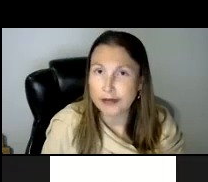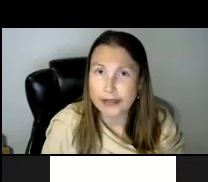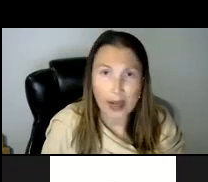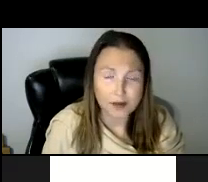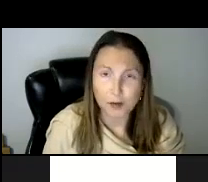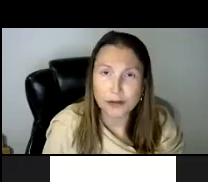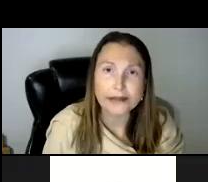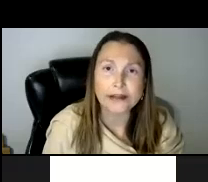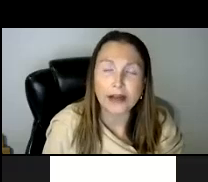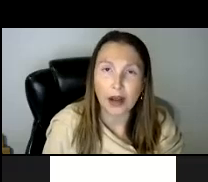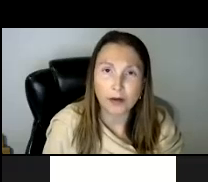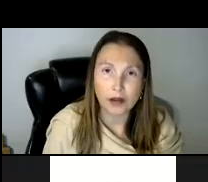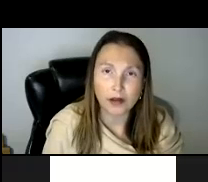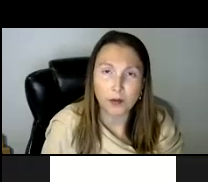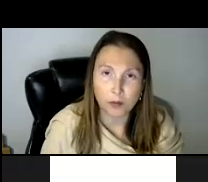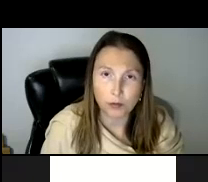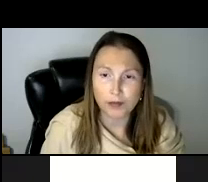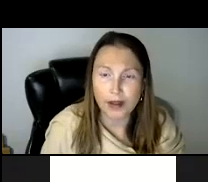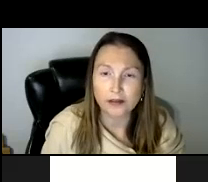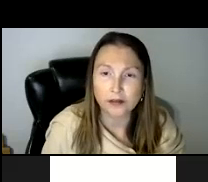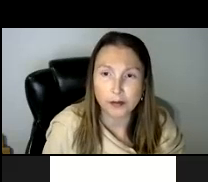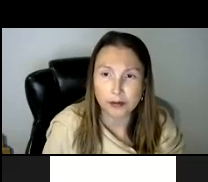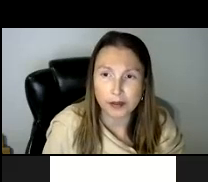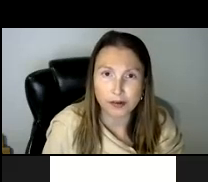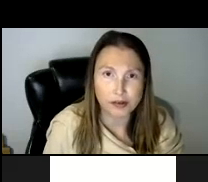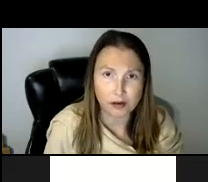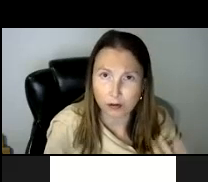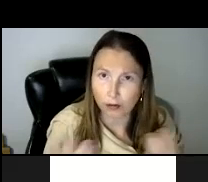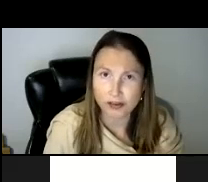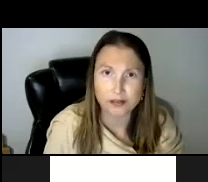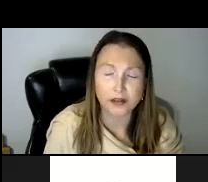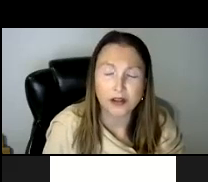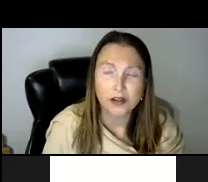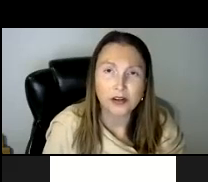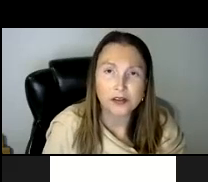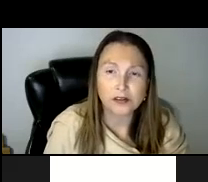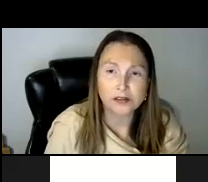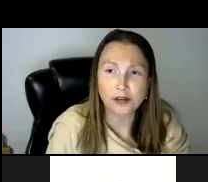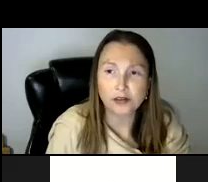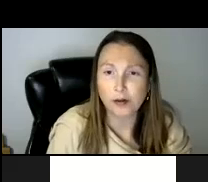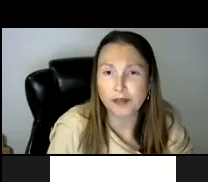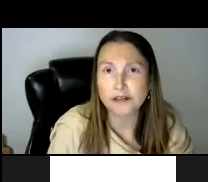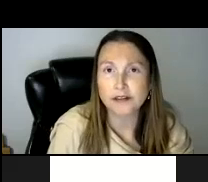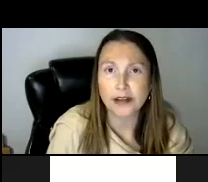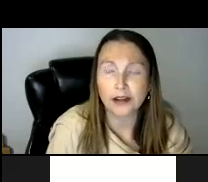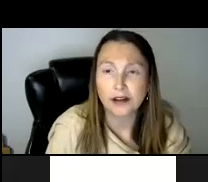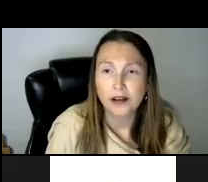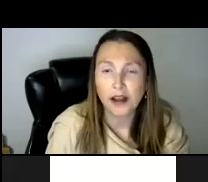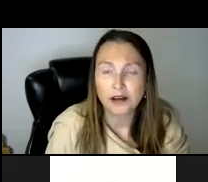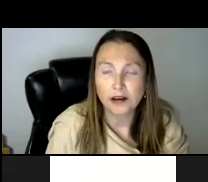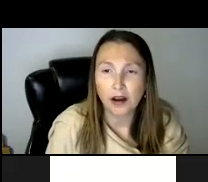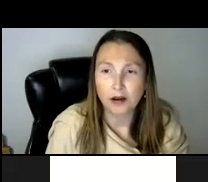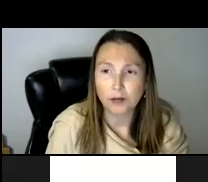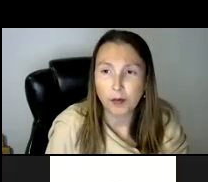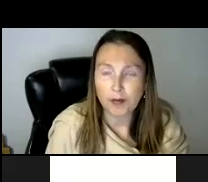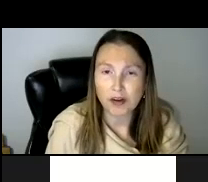we have any gaps in our planning and how we can improve that. And so we really appreciate all the questions and concerns that you share with us today.